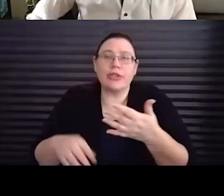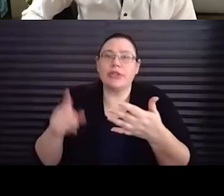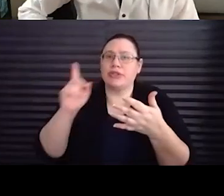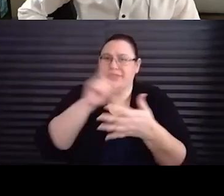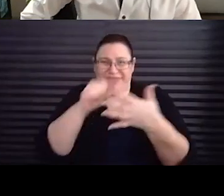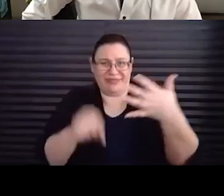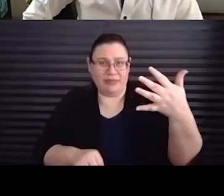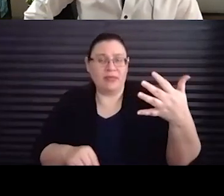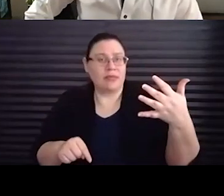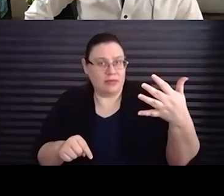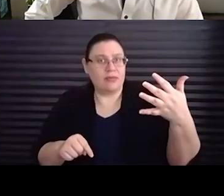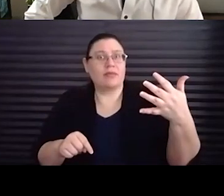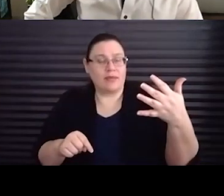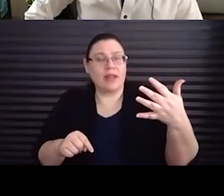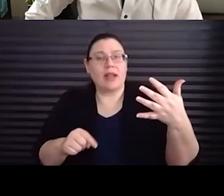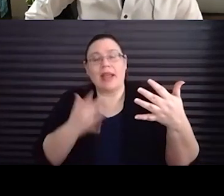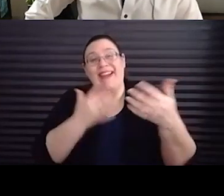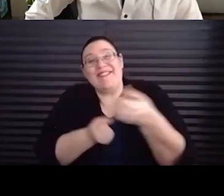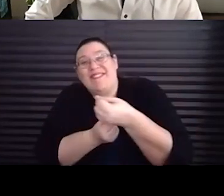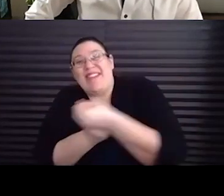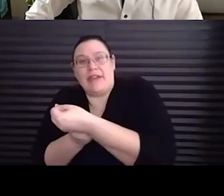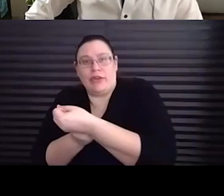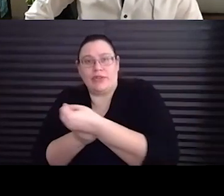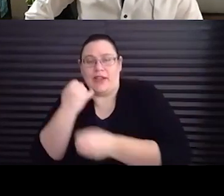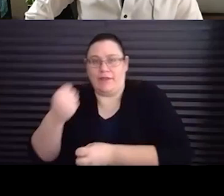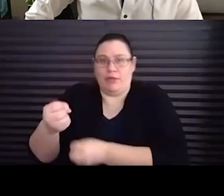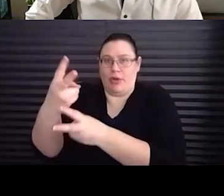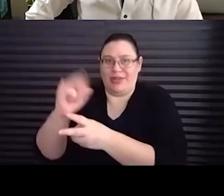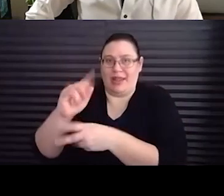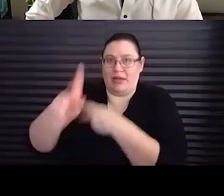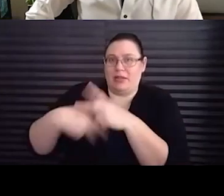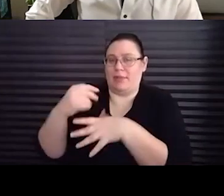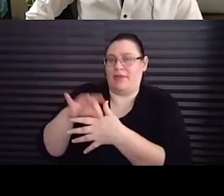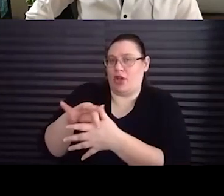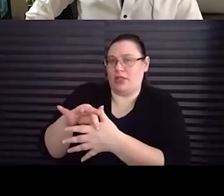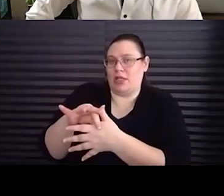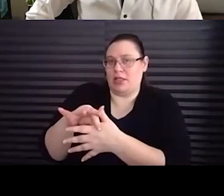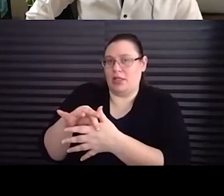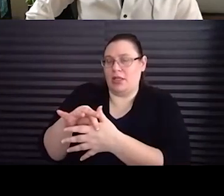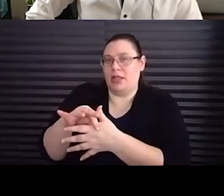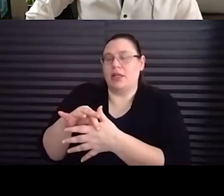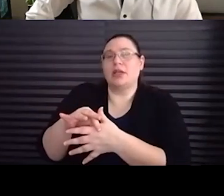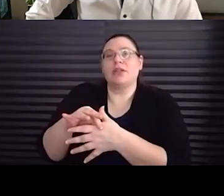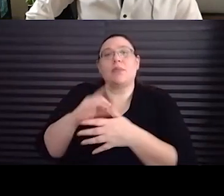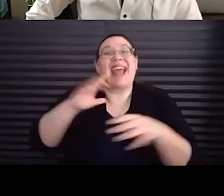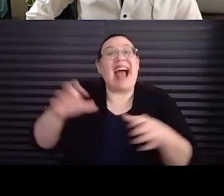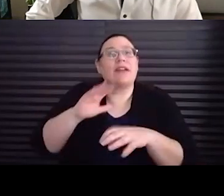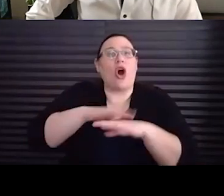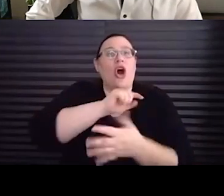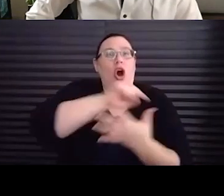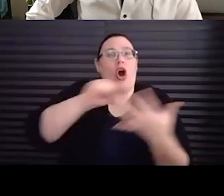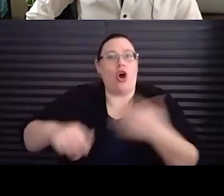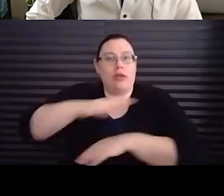that, it definitely favors, you know, when you post that type of content. So make sure you're staying active on each of the platforms, and then